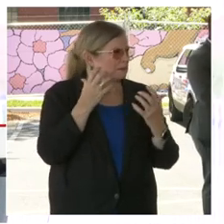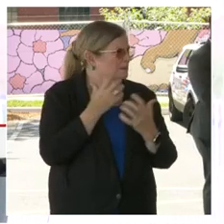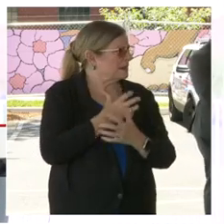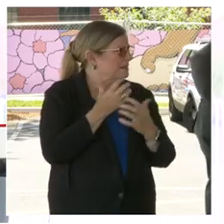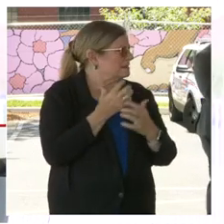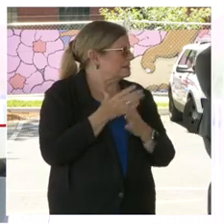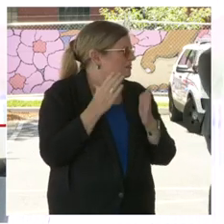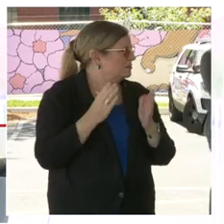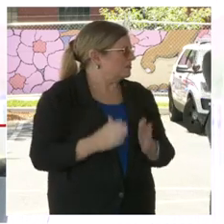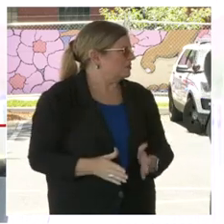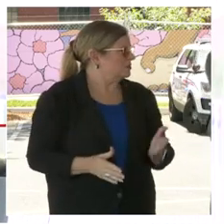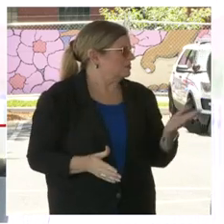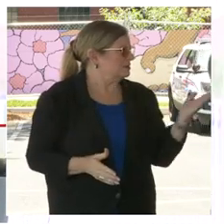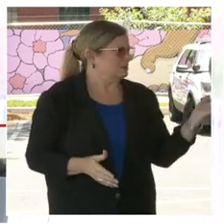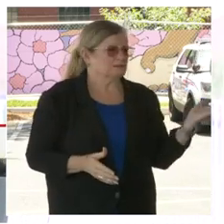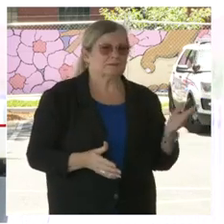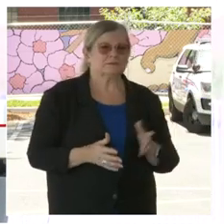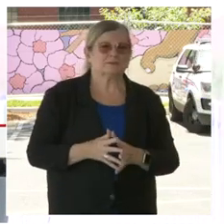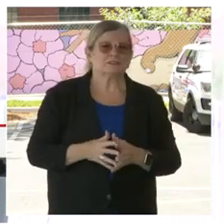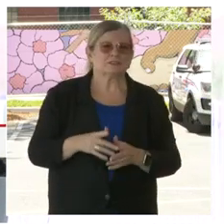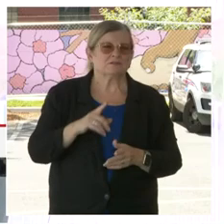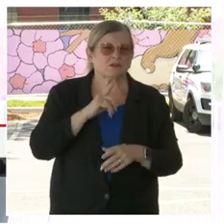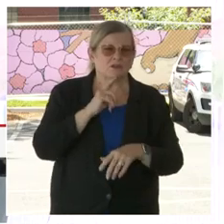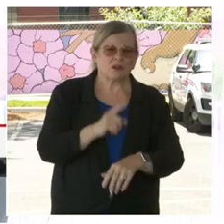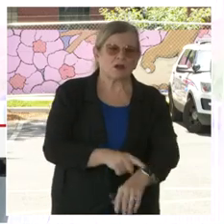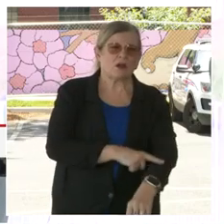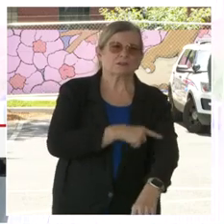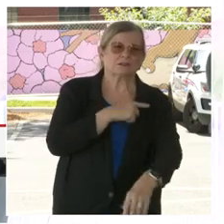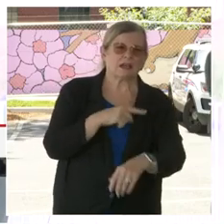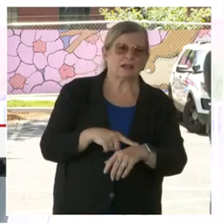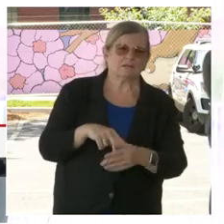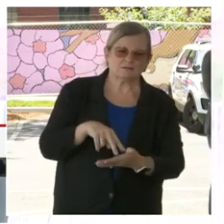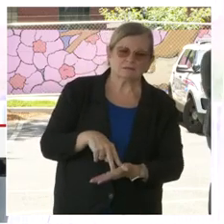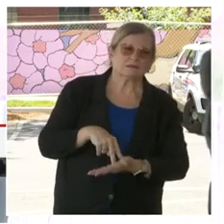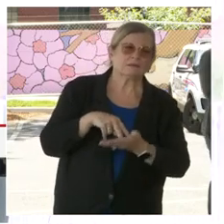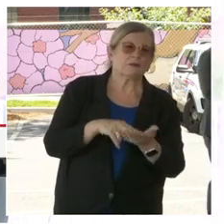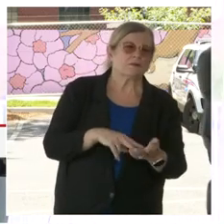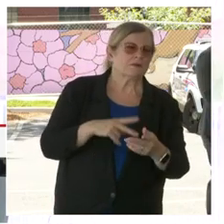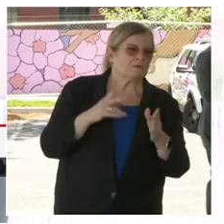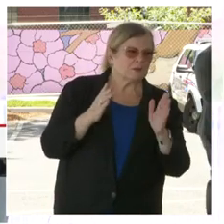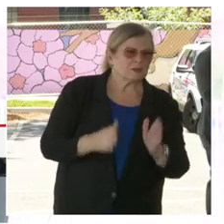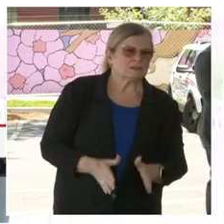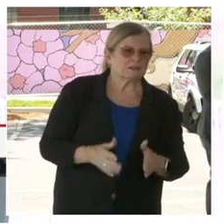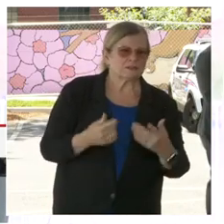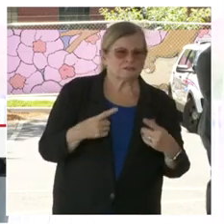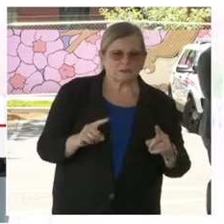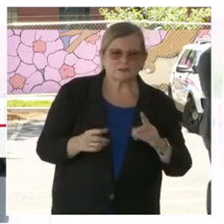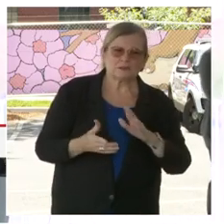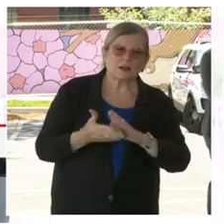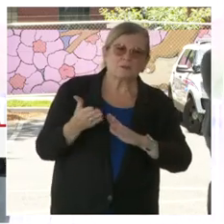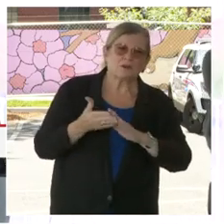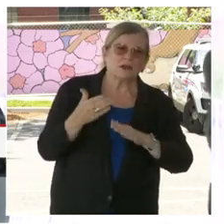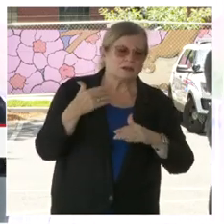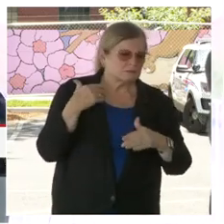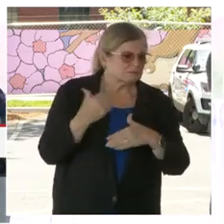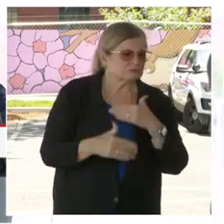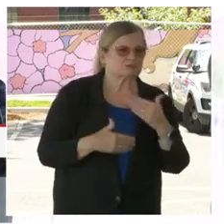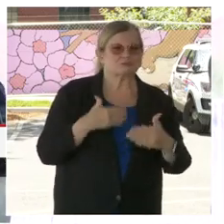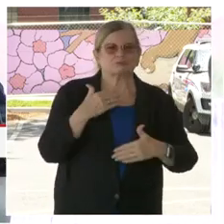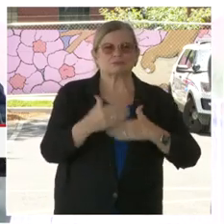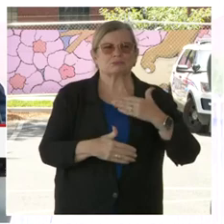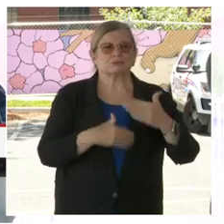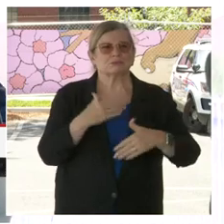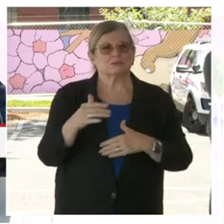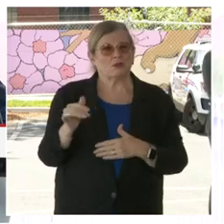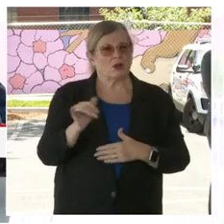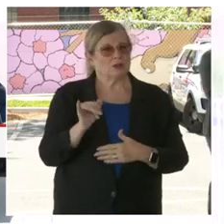turned long-standing plans into executed reality. Finally, allow me to introduce a world-renowned talent, an artist, and a leader in